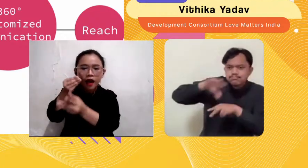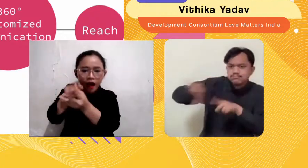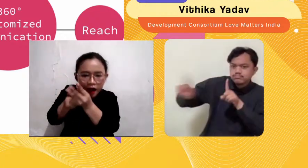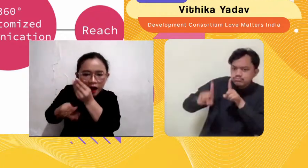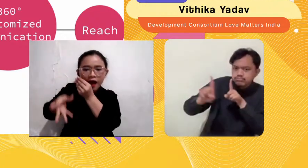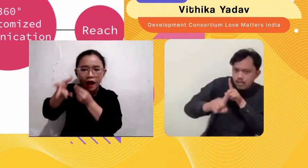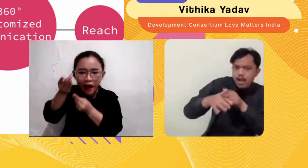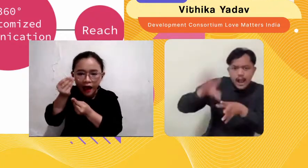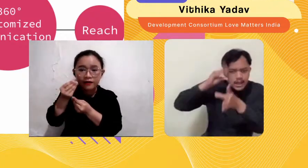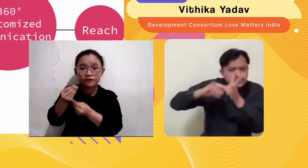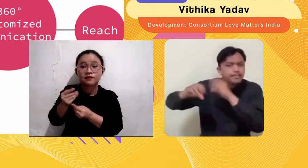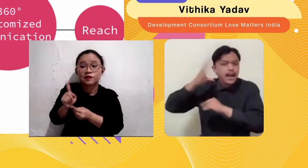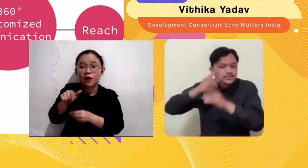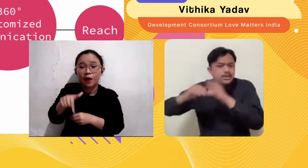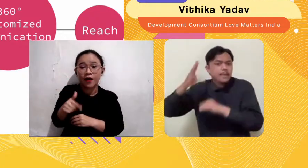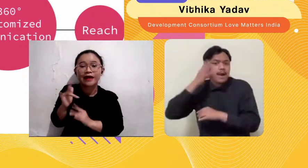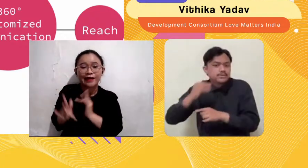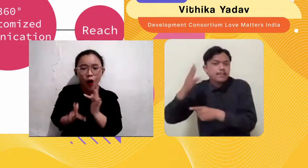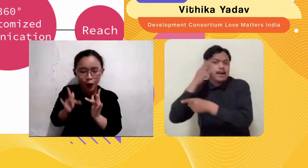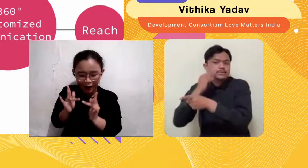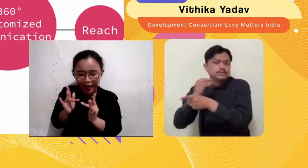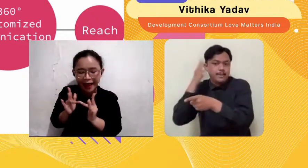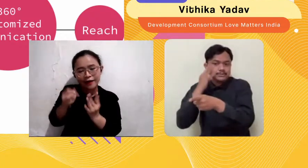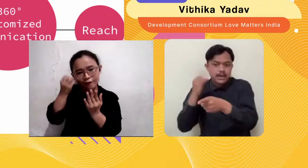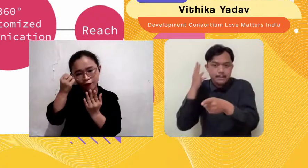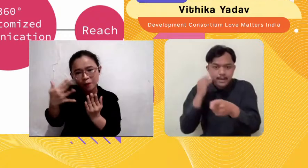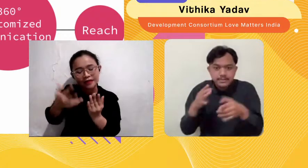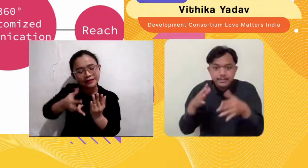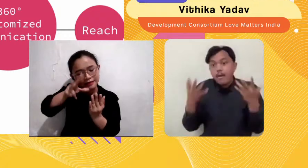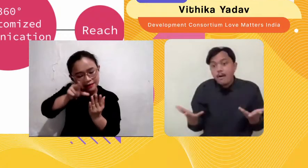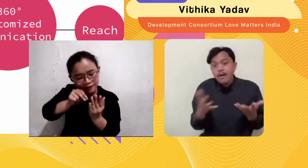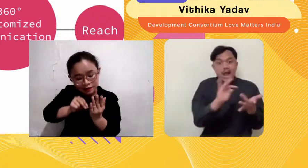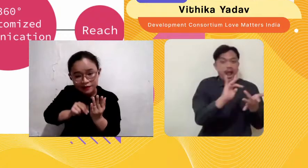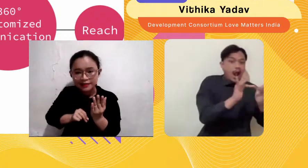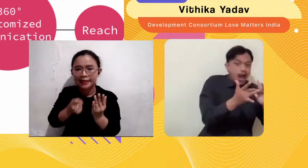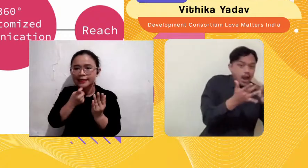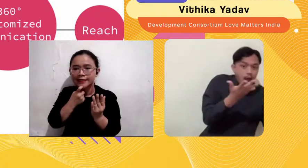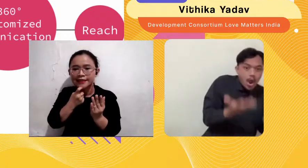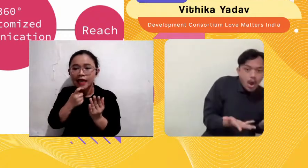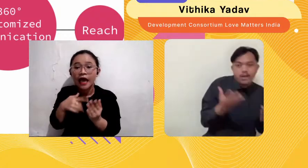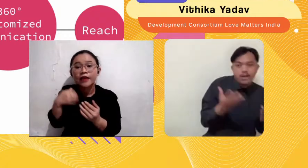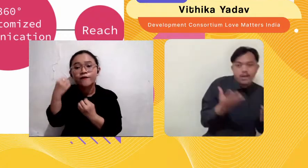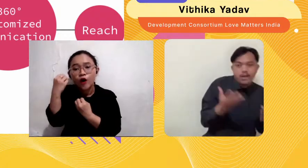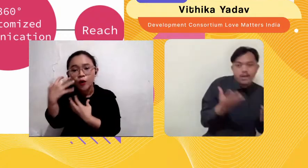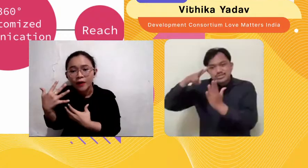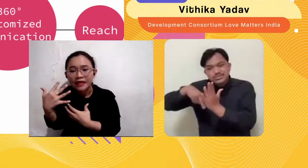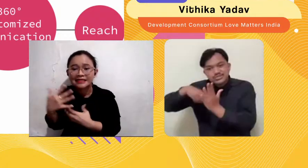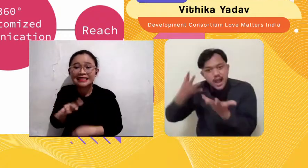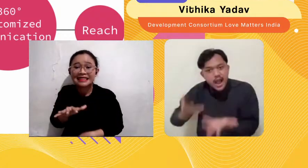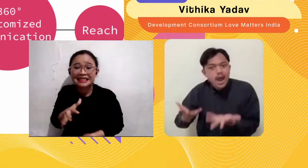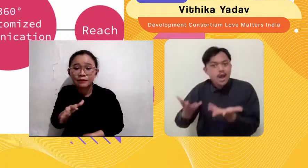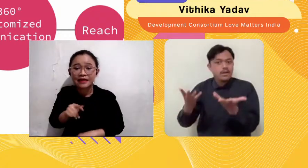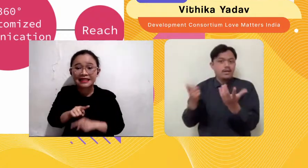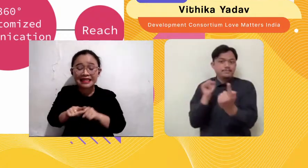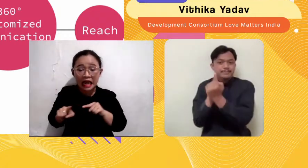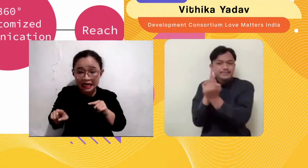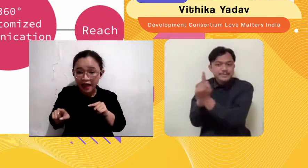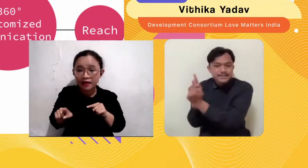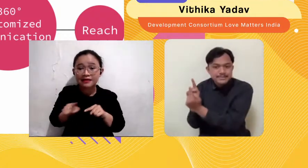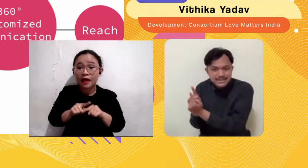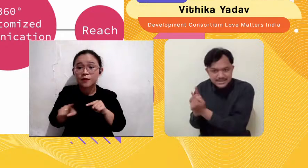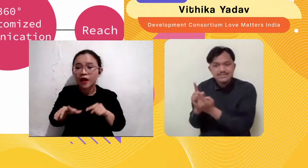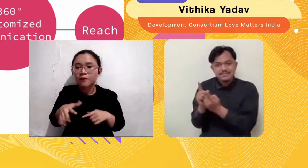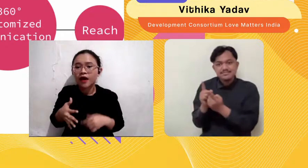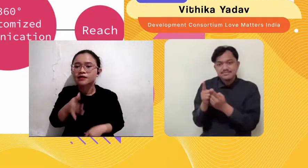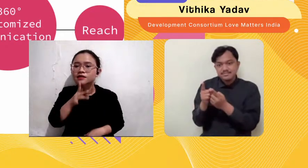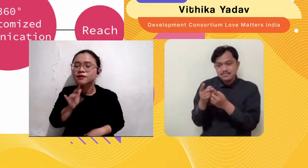online, but what separates good information from information that has not been properly